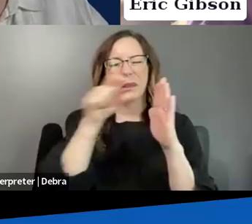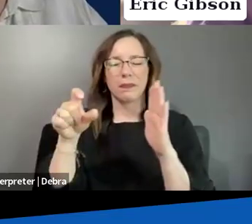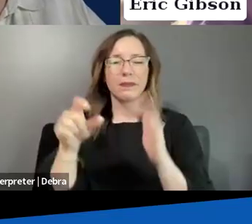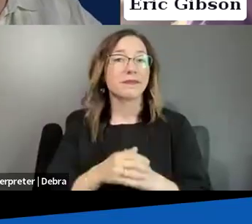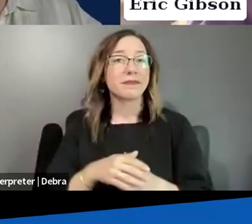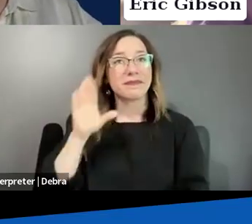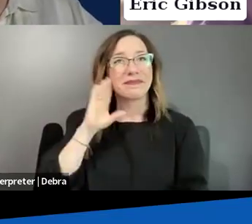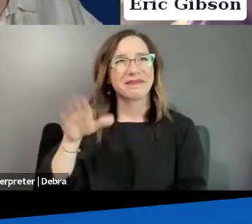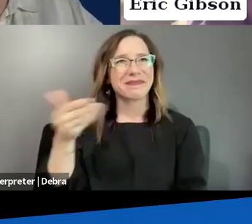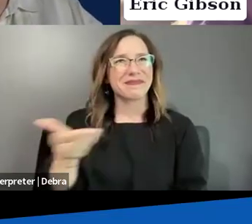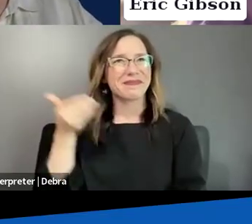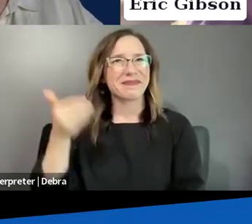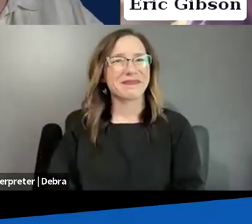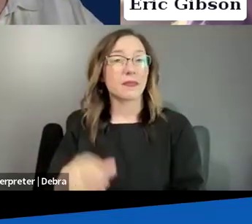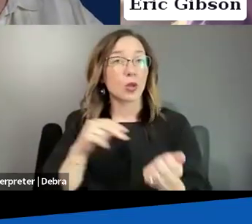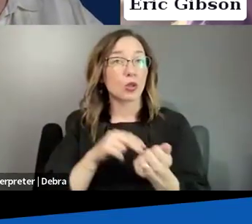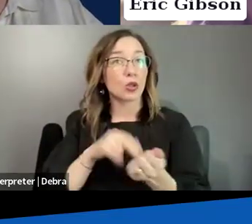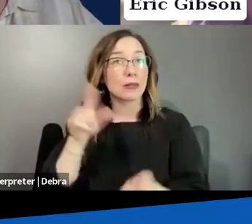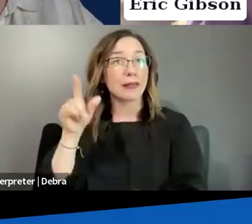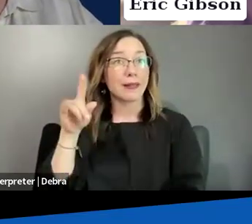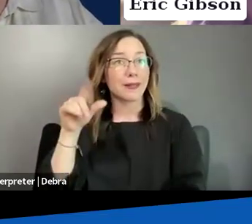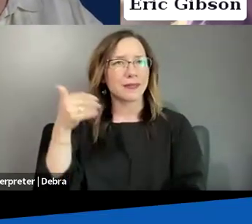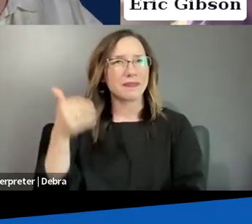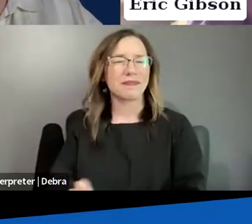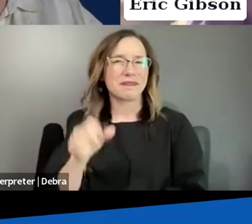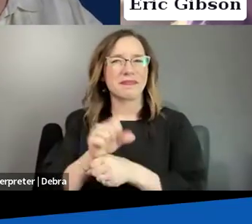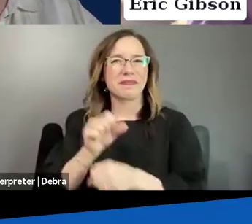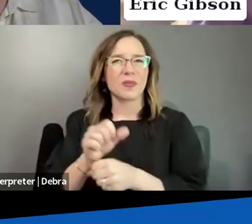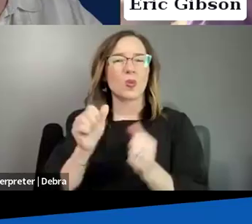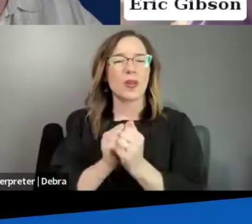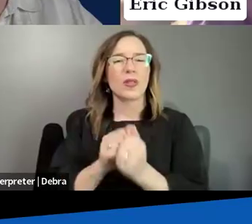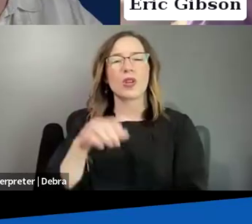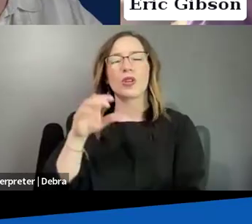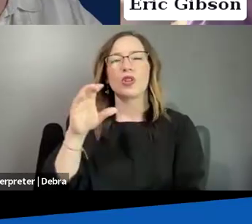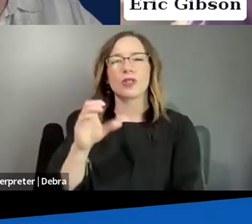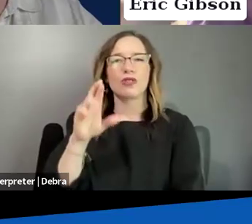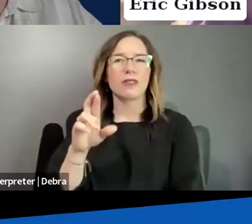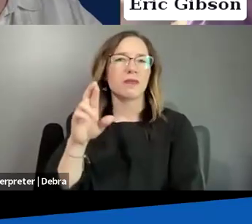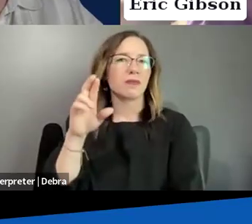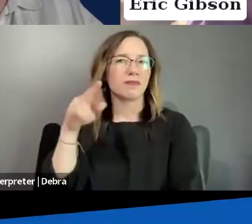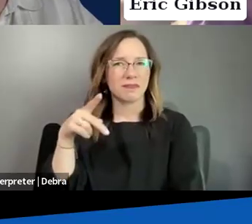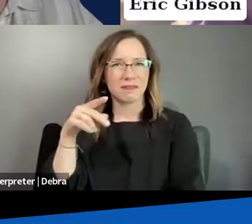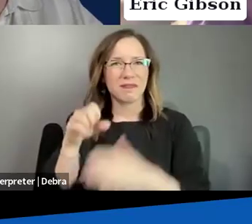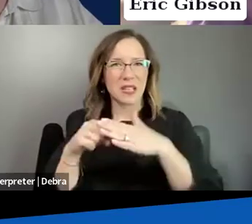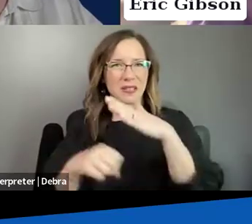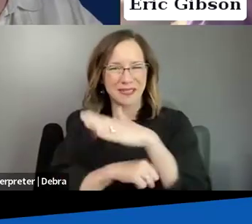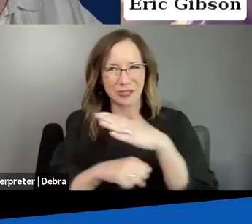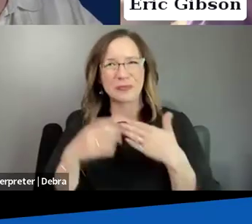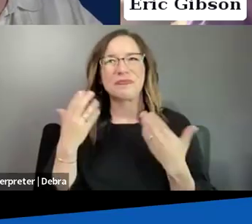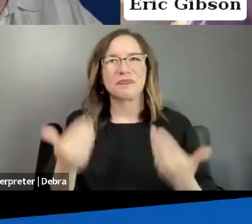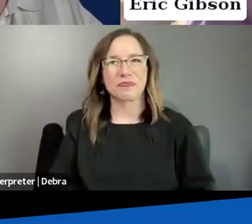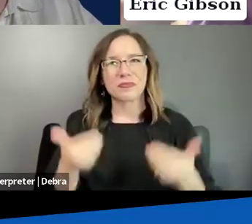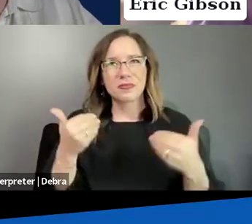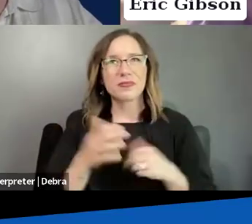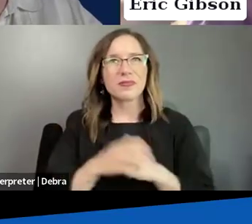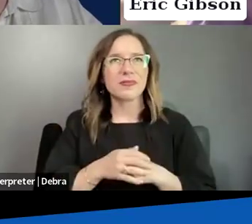Hi, and welcome. My name's Nurse Linda. I work with the Christopher and Dana Reeve Paralysis Foundation. I am a